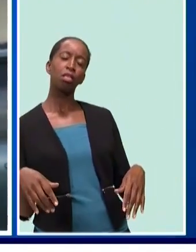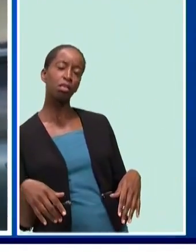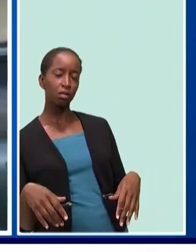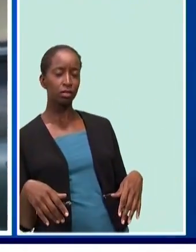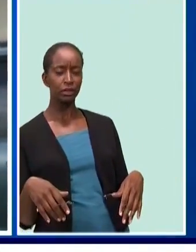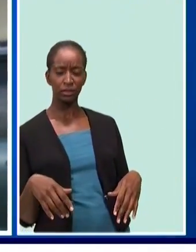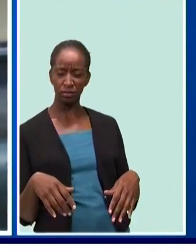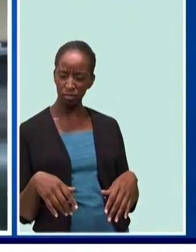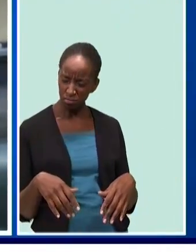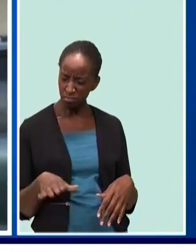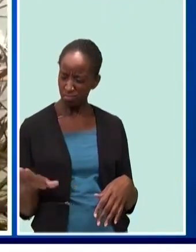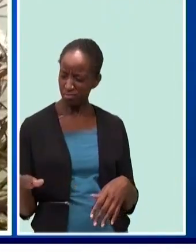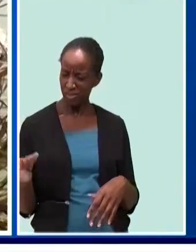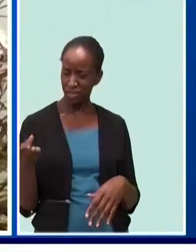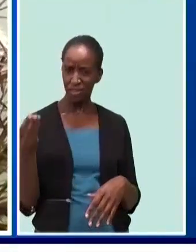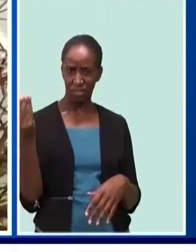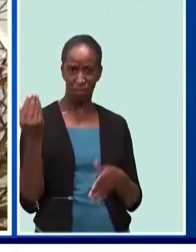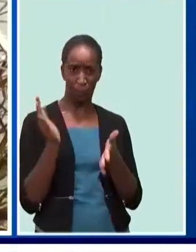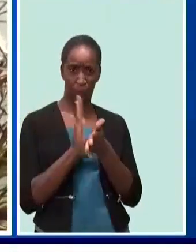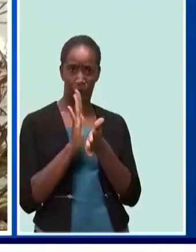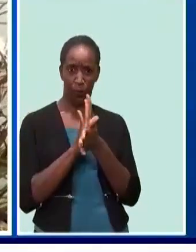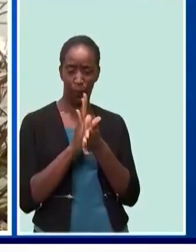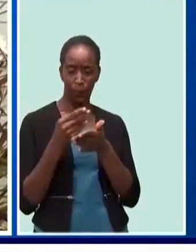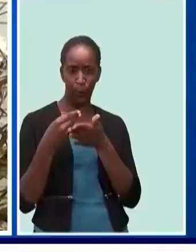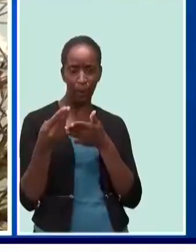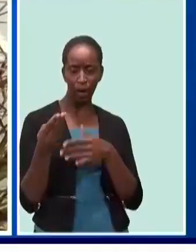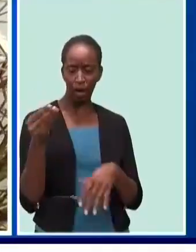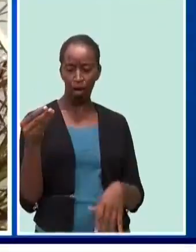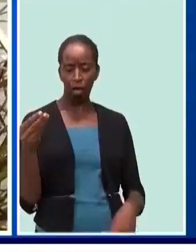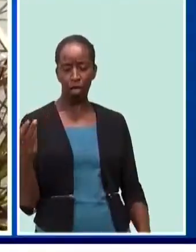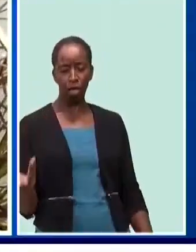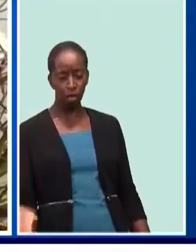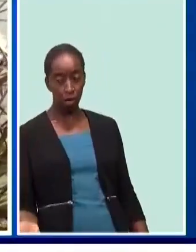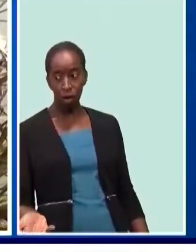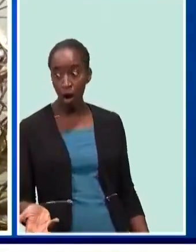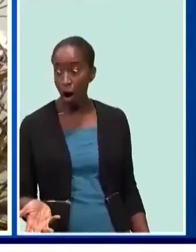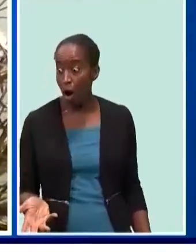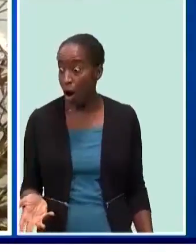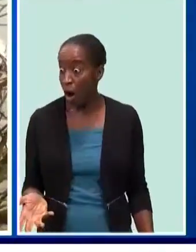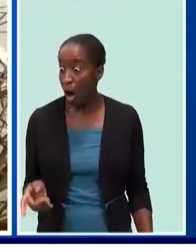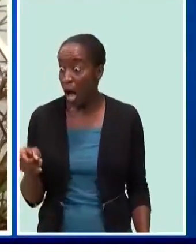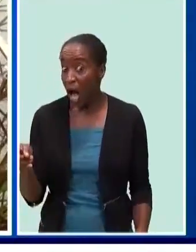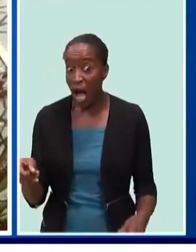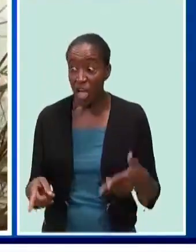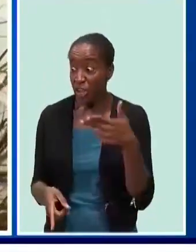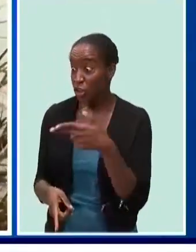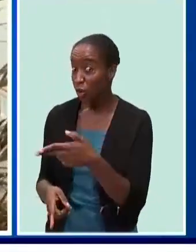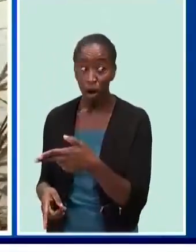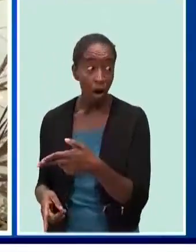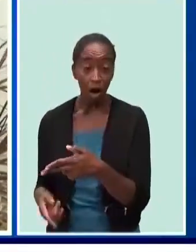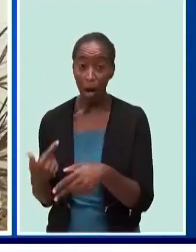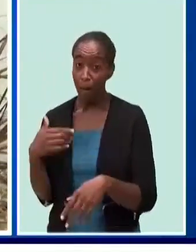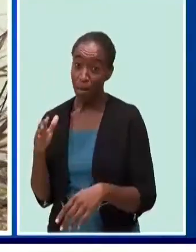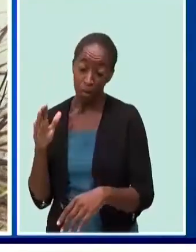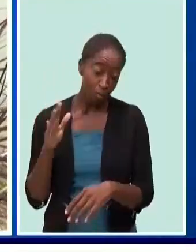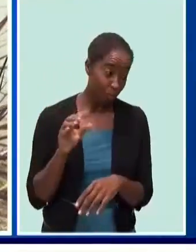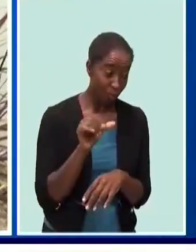in his hand, and I just saw his hand just loosen like that. And I said, oh my goodness, he's been shot. So all I could do then was just dive into